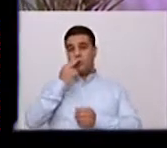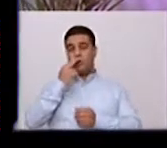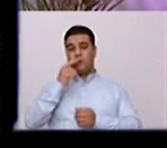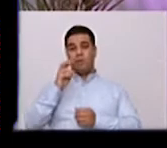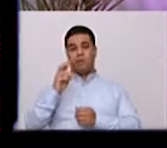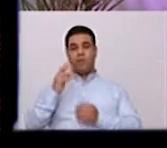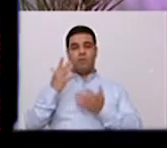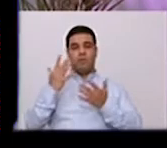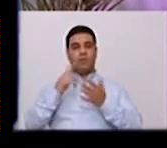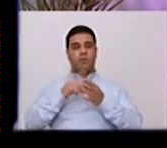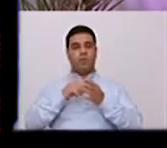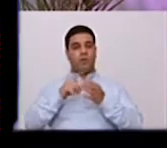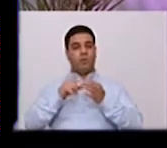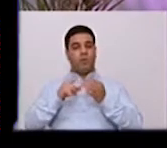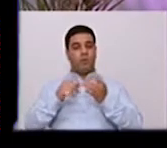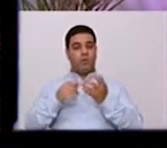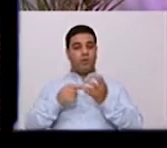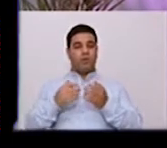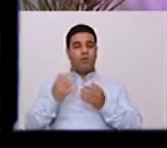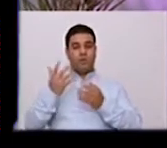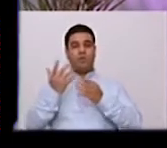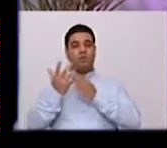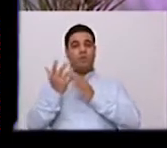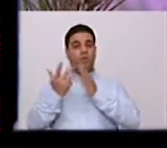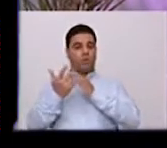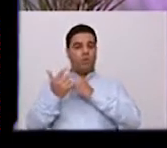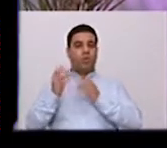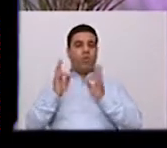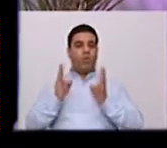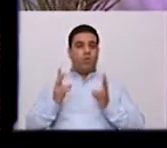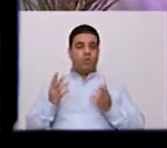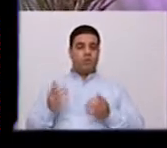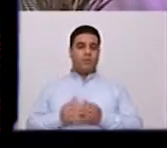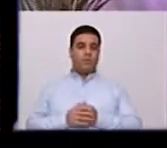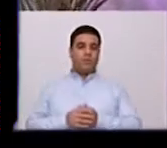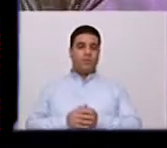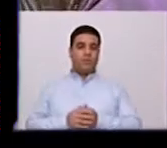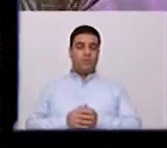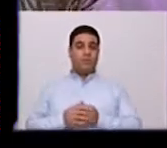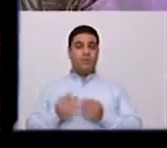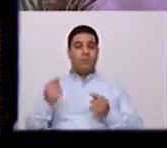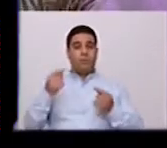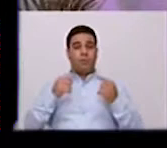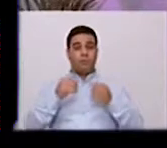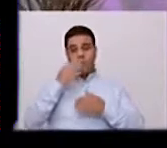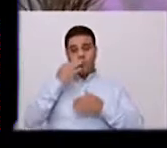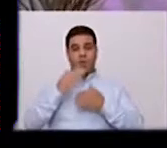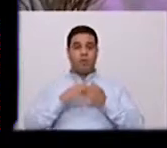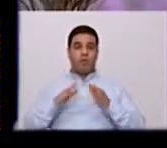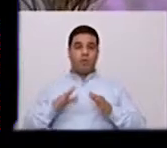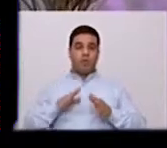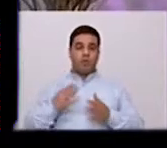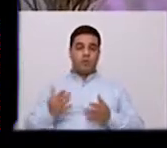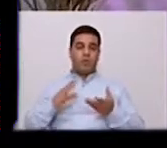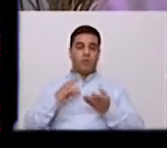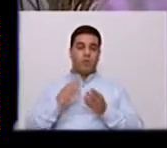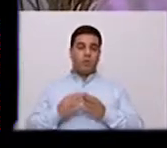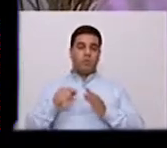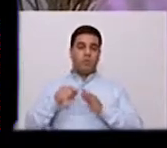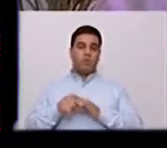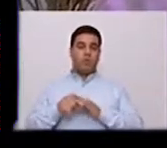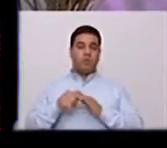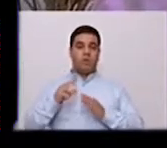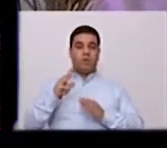5 barmoqli, ya'ni barmog'i normal. Endi bir-biriga yaqin joylashgan va birikkan deganligi